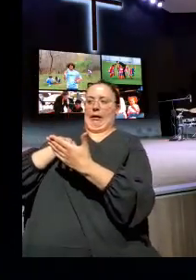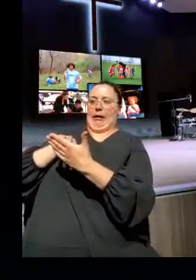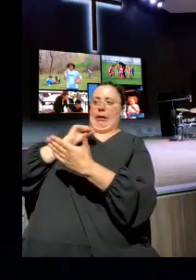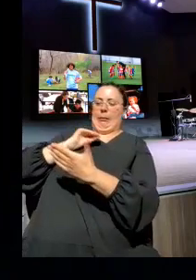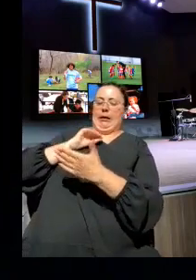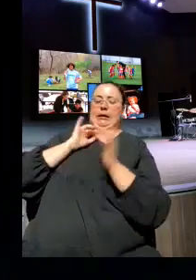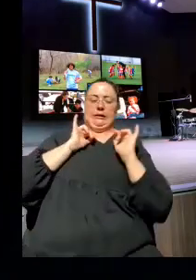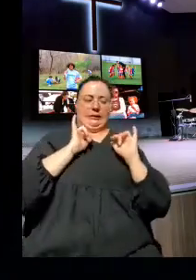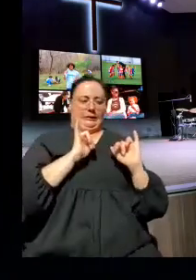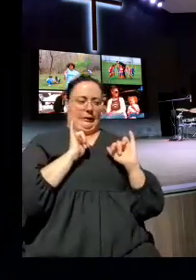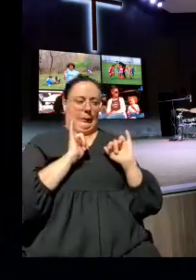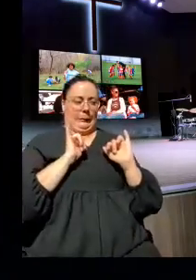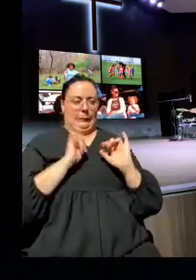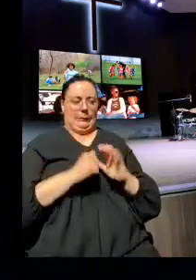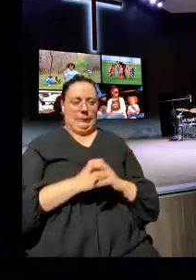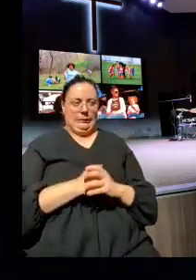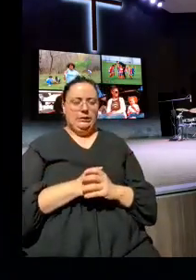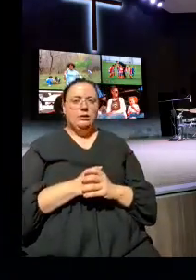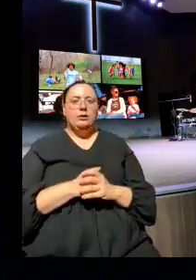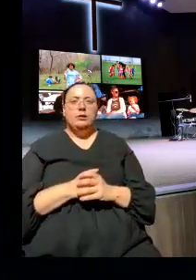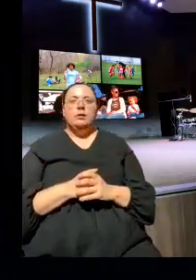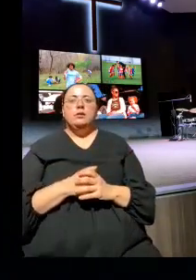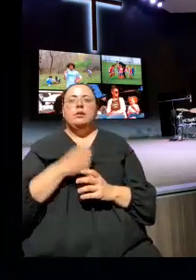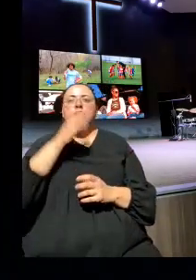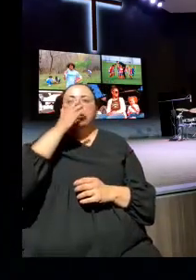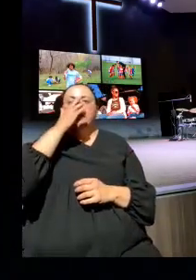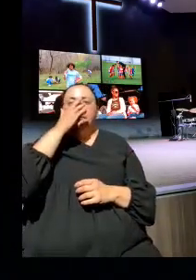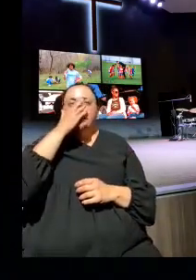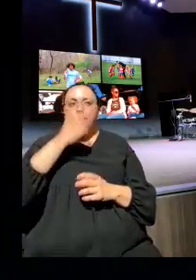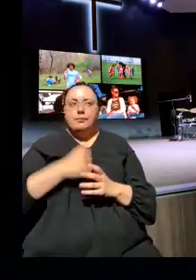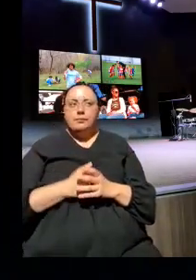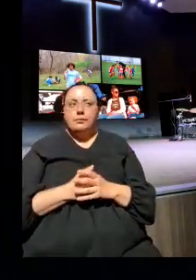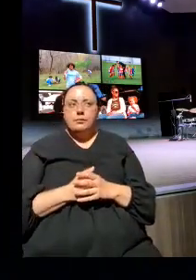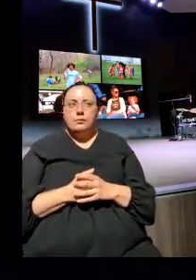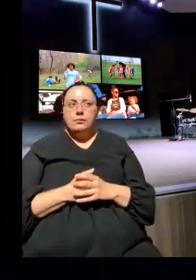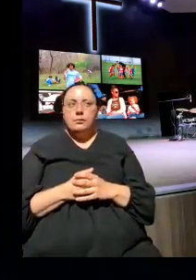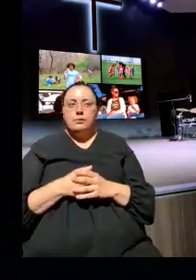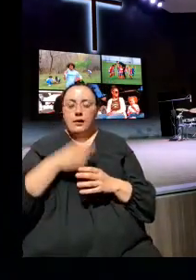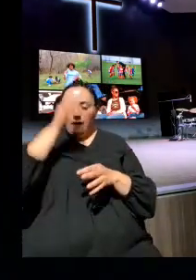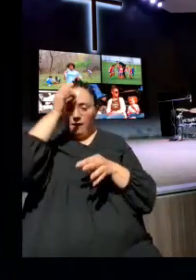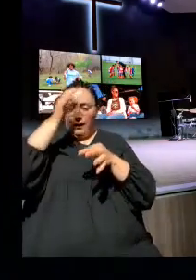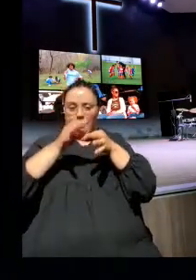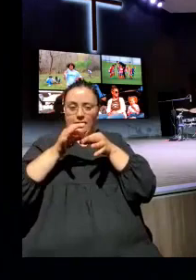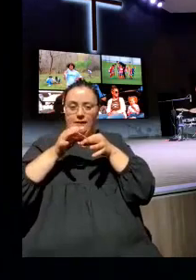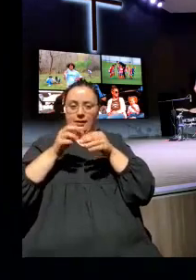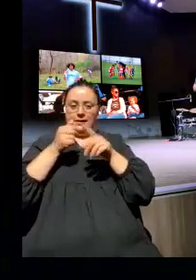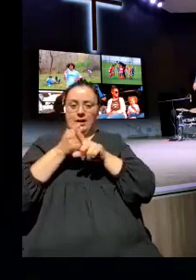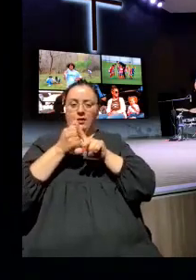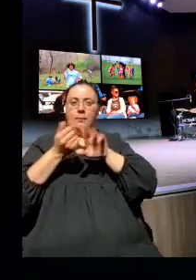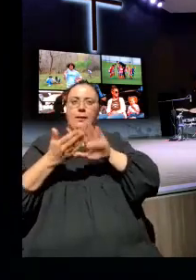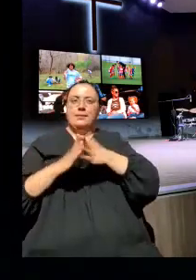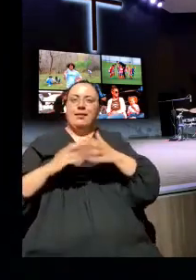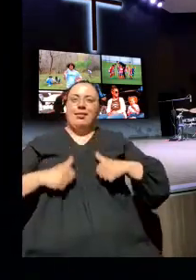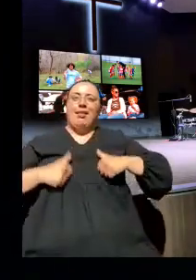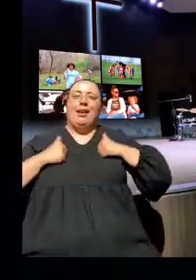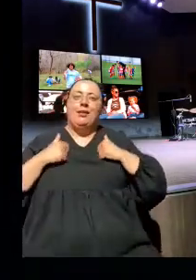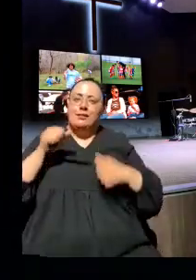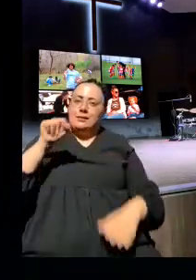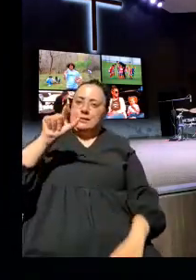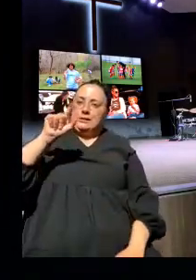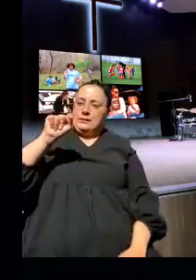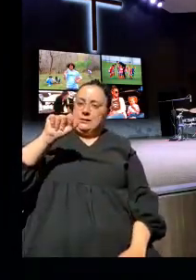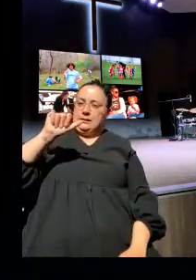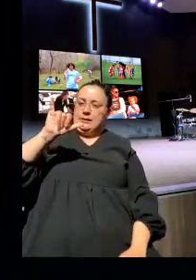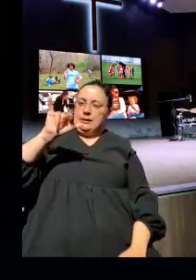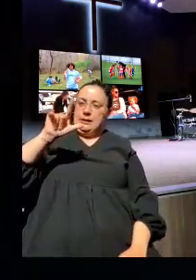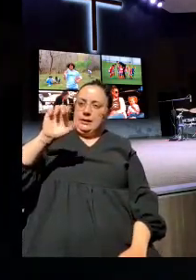And so faith becomes a lifestyle, not just something we do on a Sunday morning and not just something we do at certain periods of the